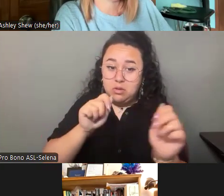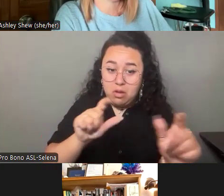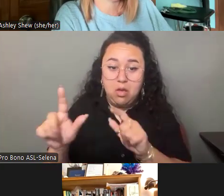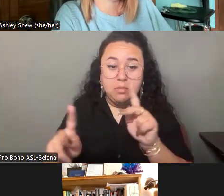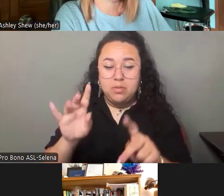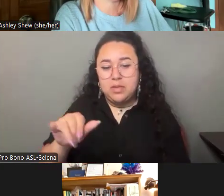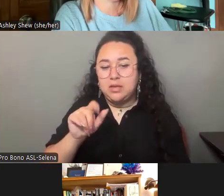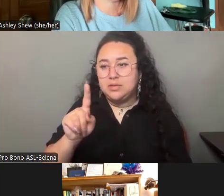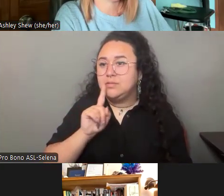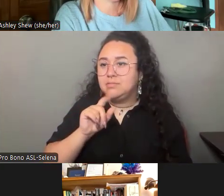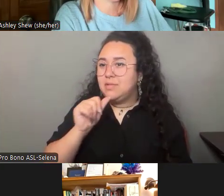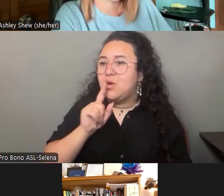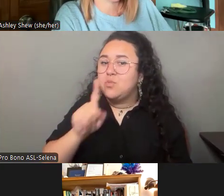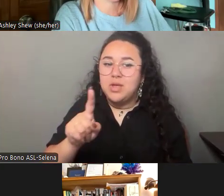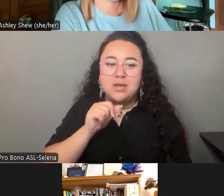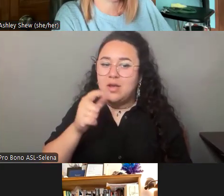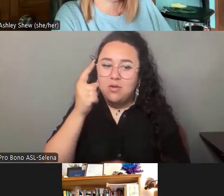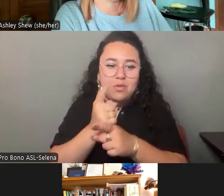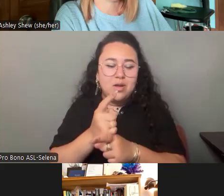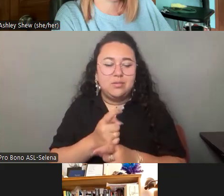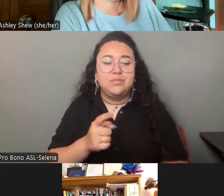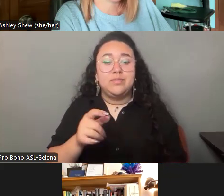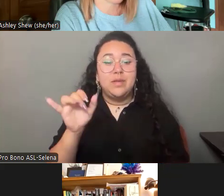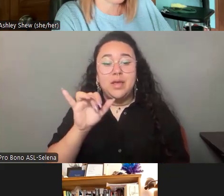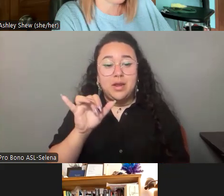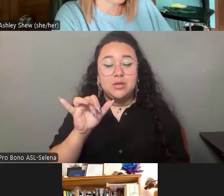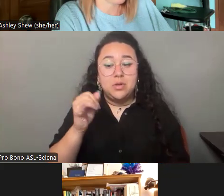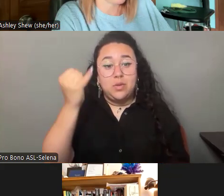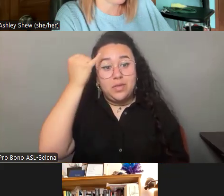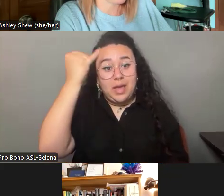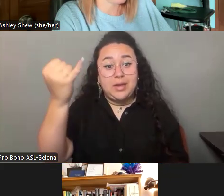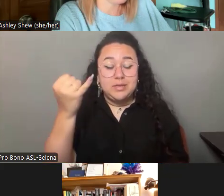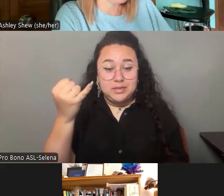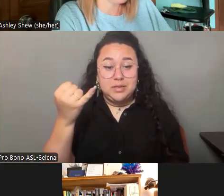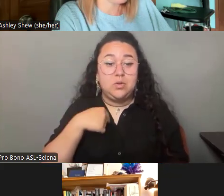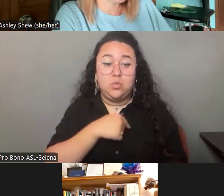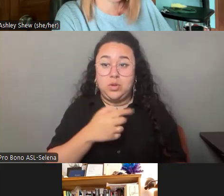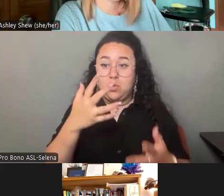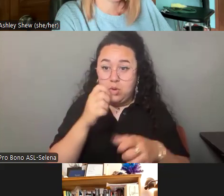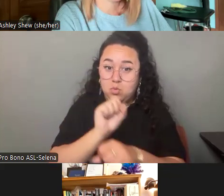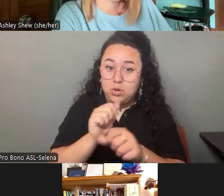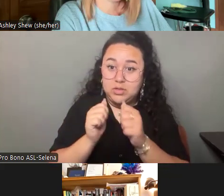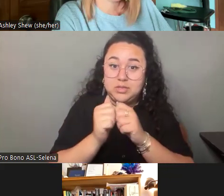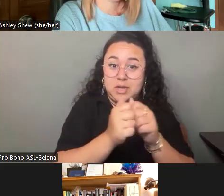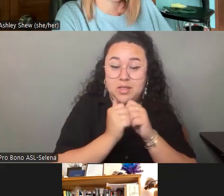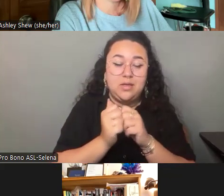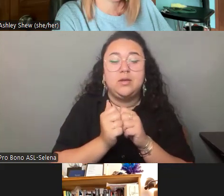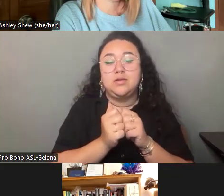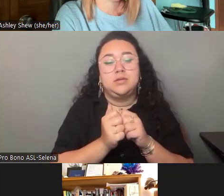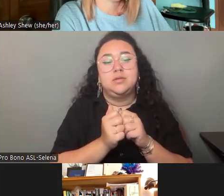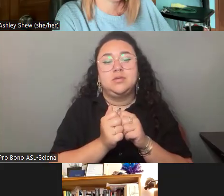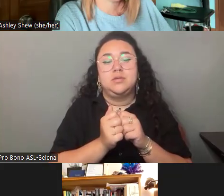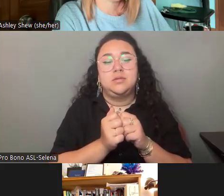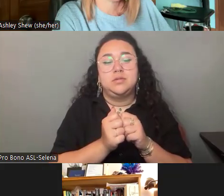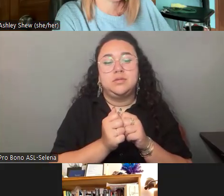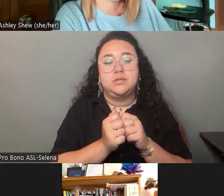But also, as a result of that, the notion that when we do seek to work, we must work within